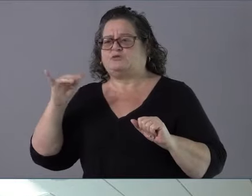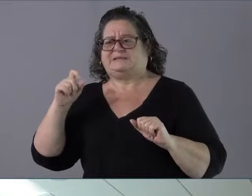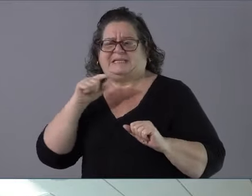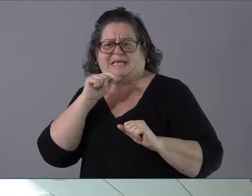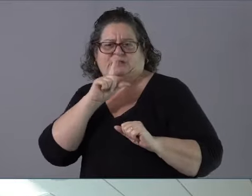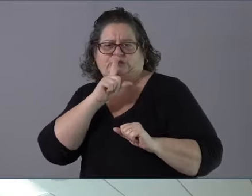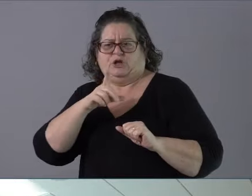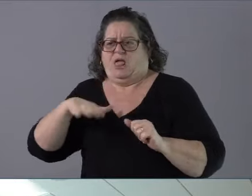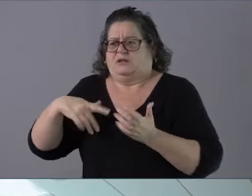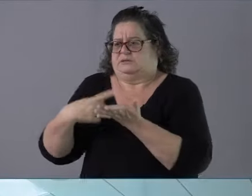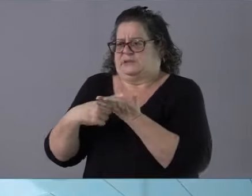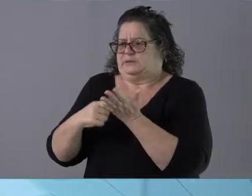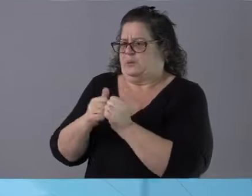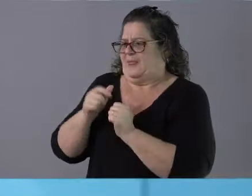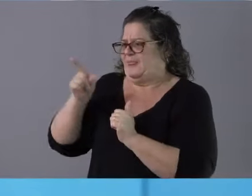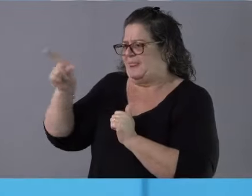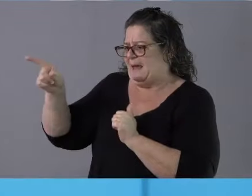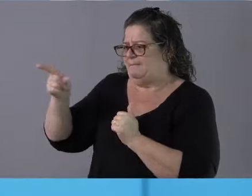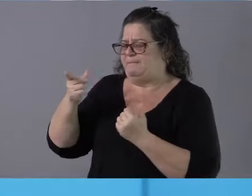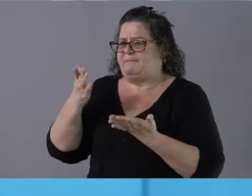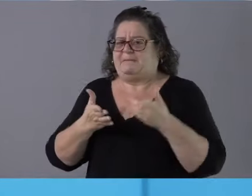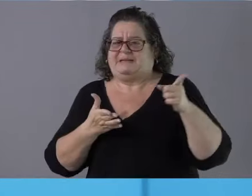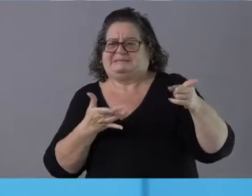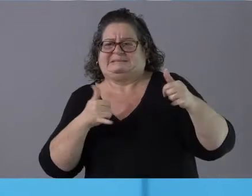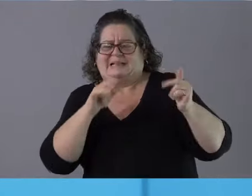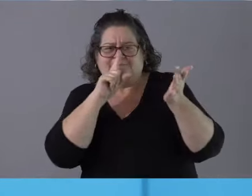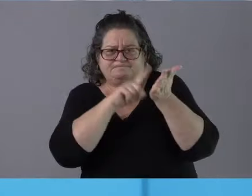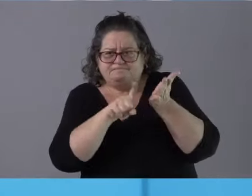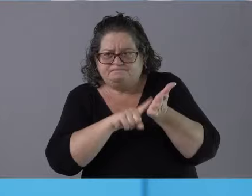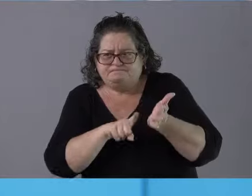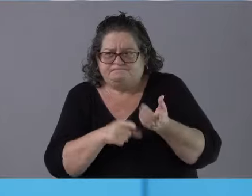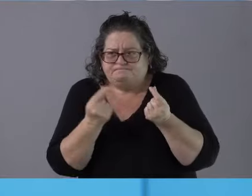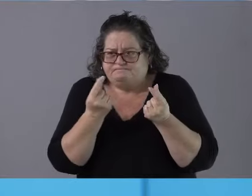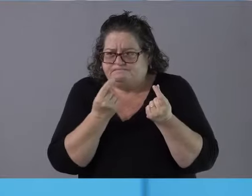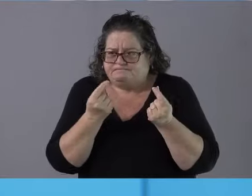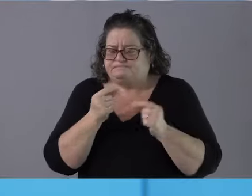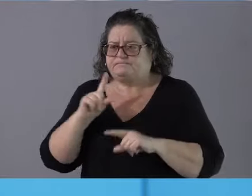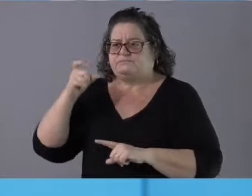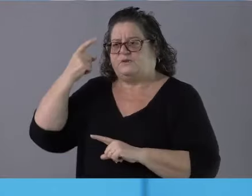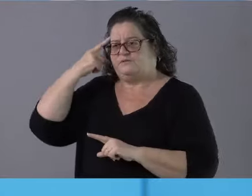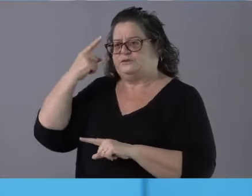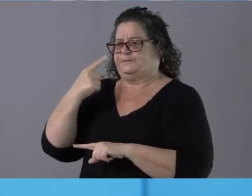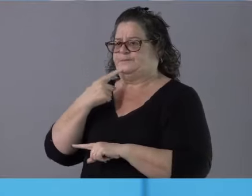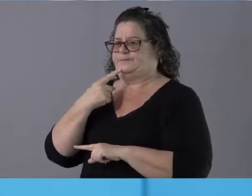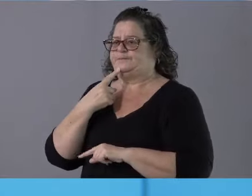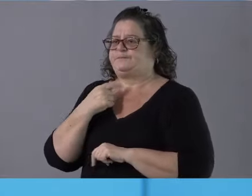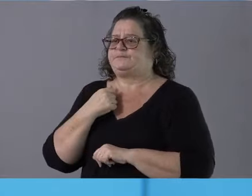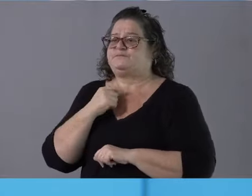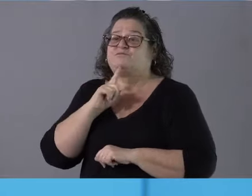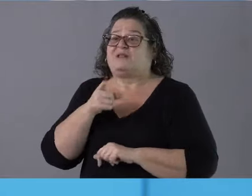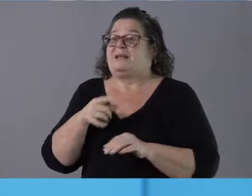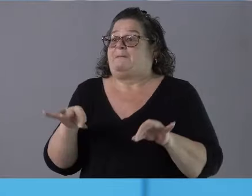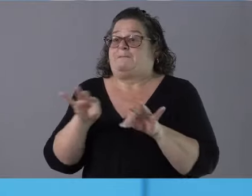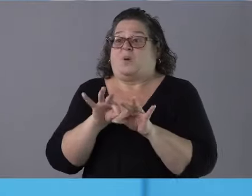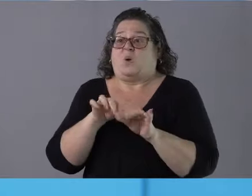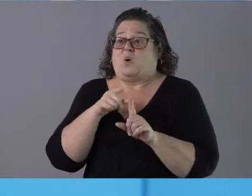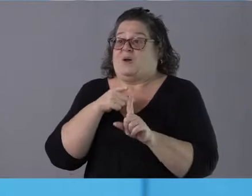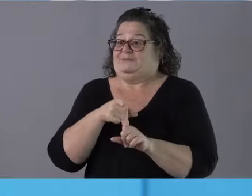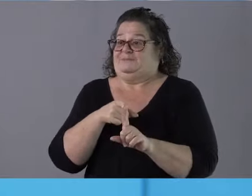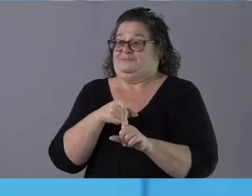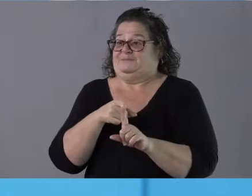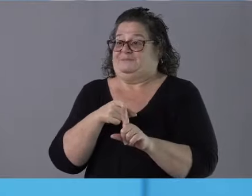that I would give is that we want to do everything we can to break up these large gatherings. That's the evidence that we have that's guided